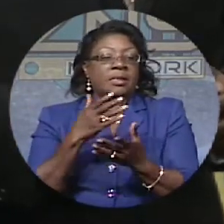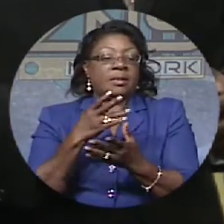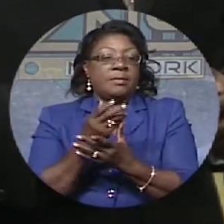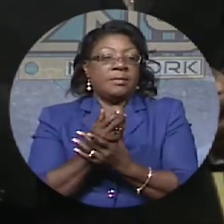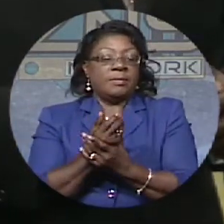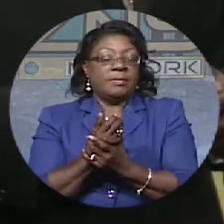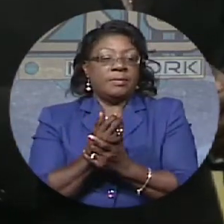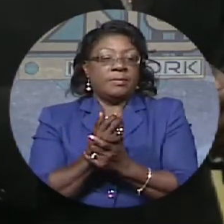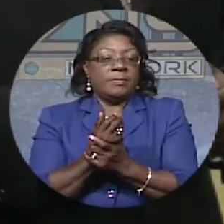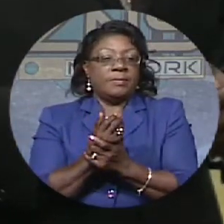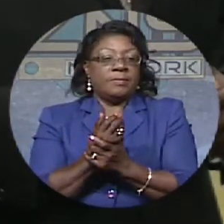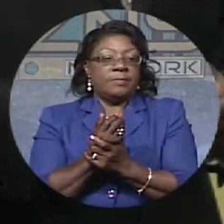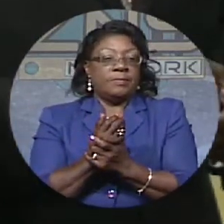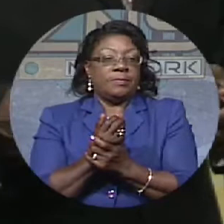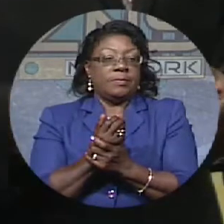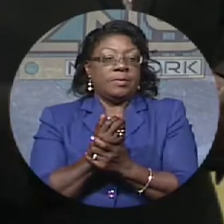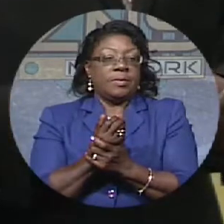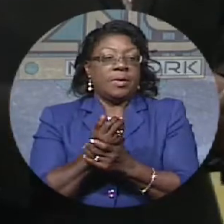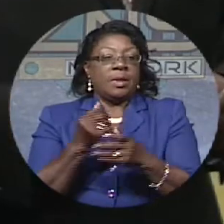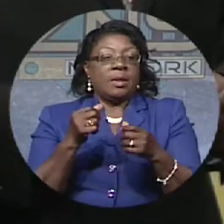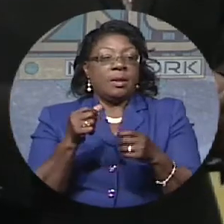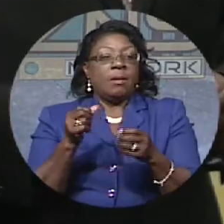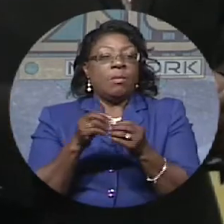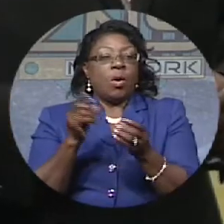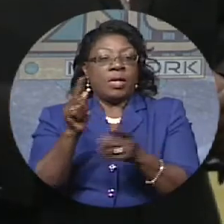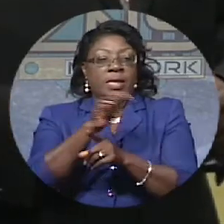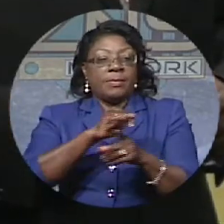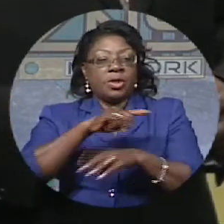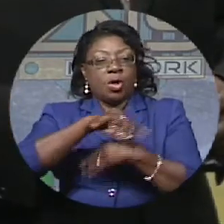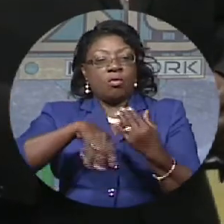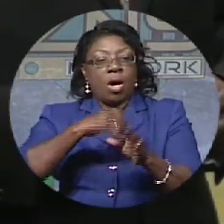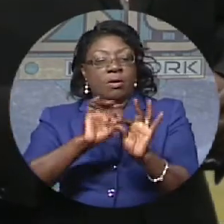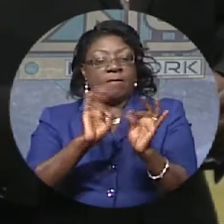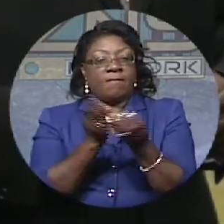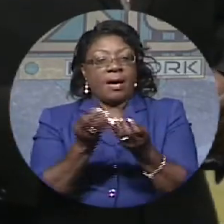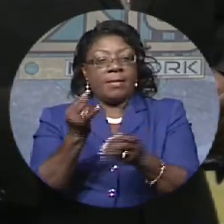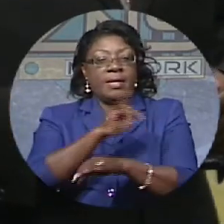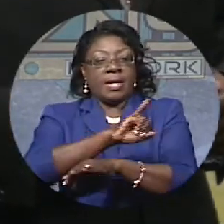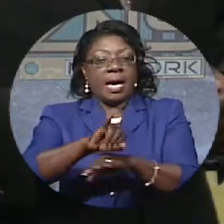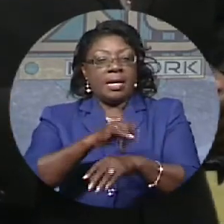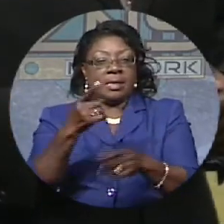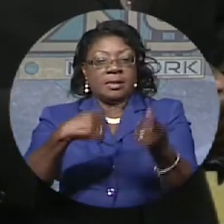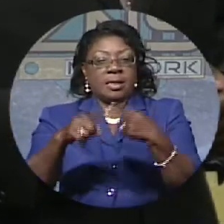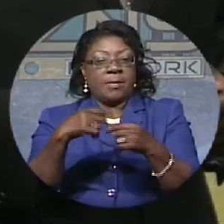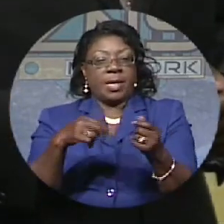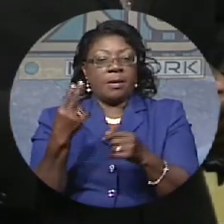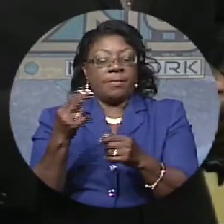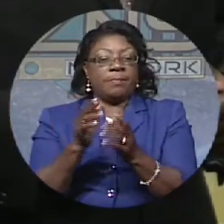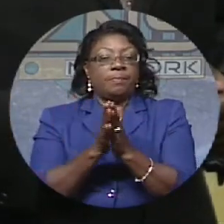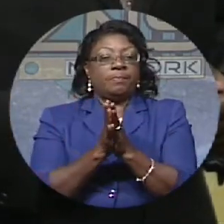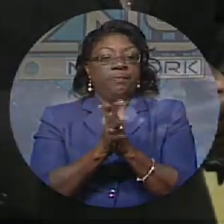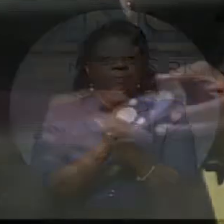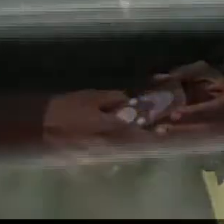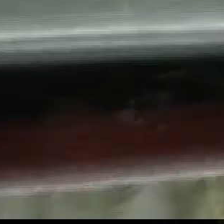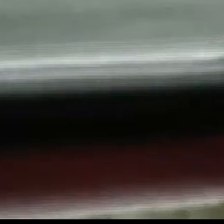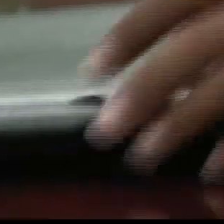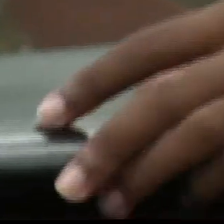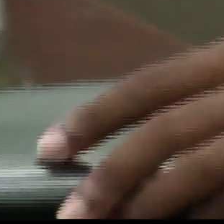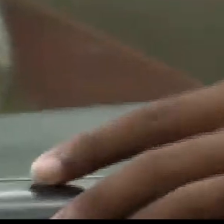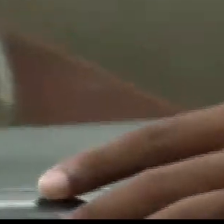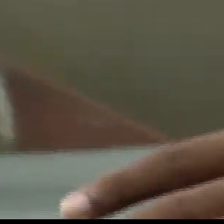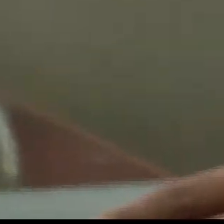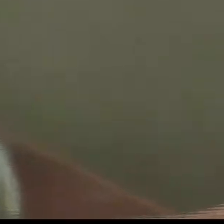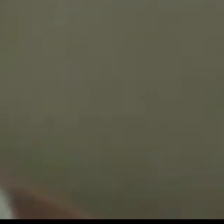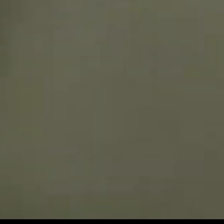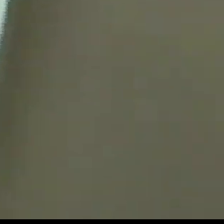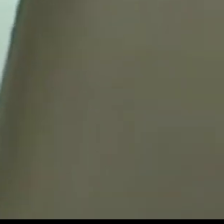In our first look at weather, torrential rain soaked the central and southeastern islands today as a result of the remnants of Dorian, which continues to trek towards